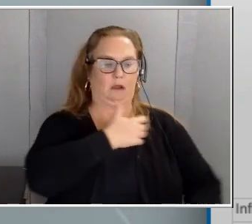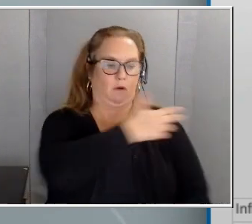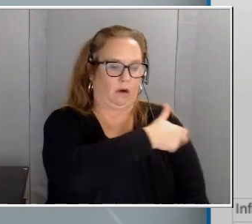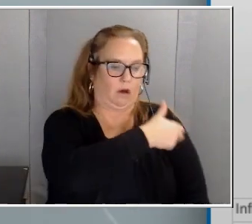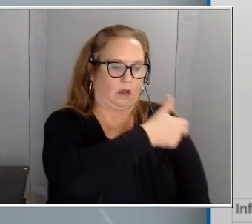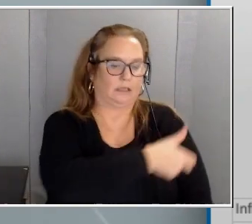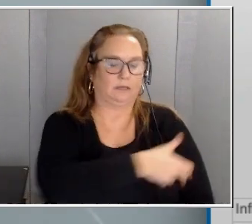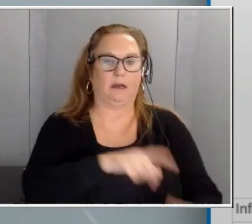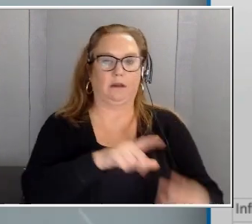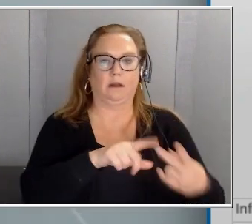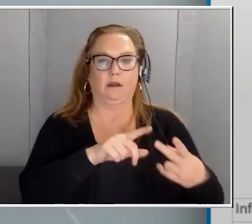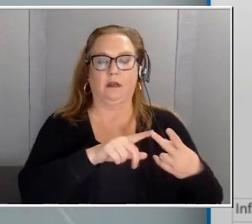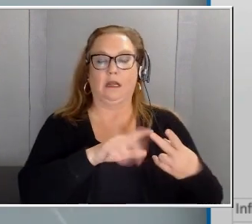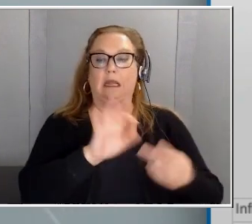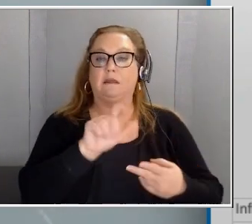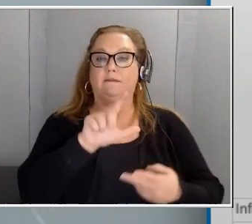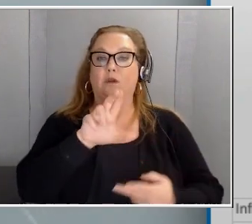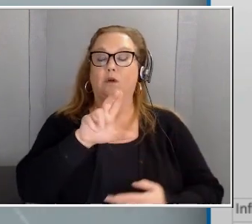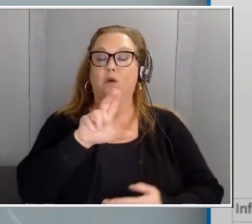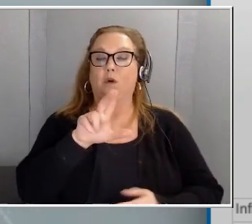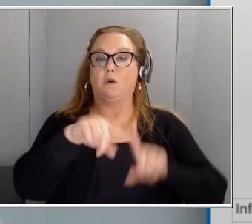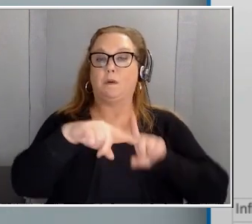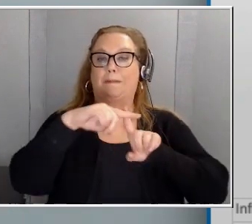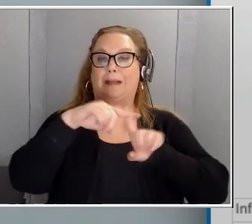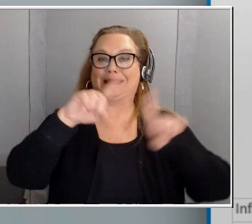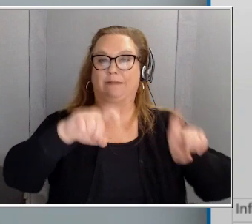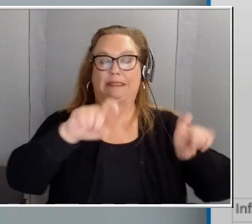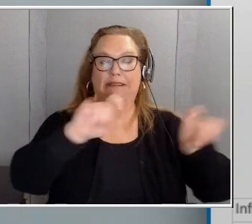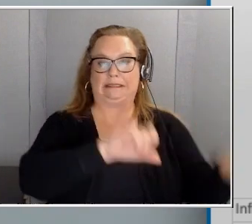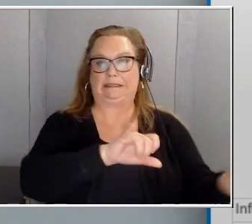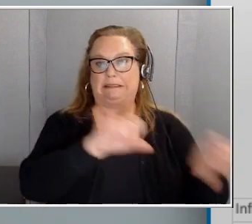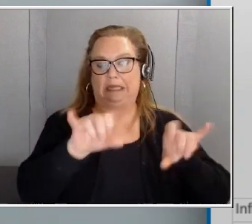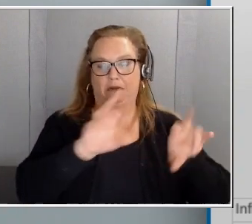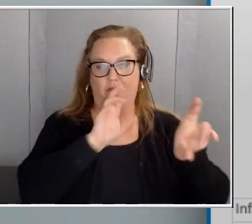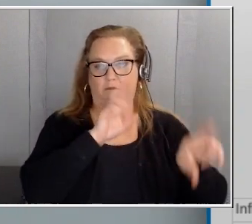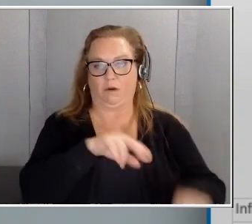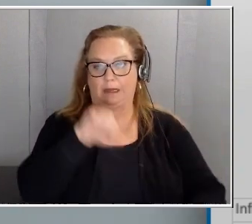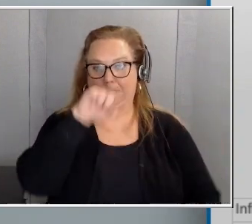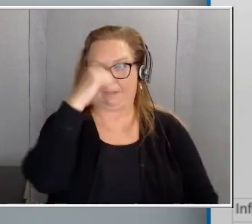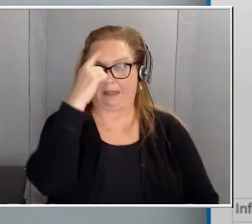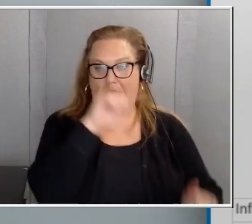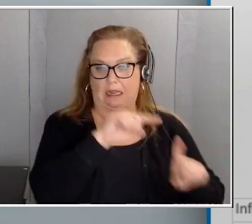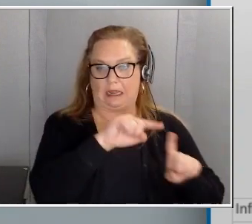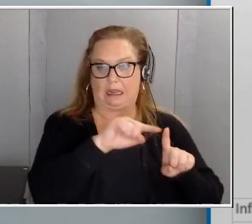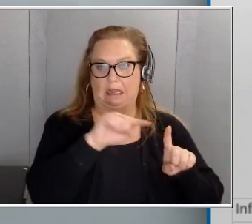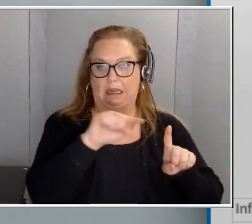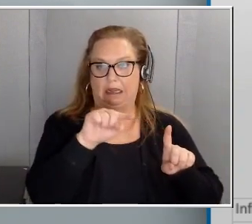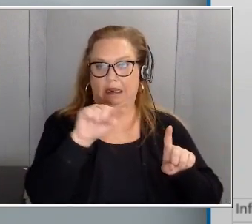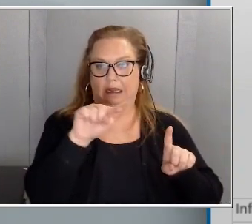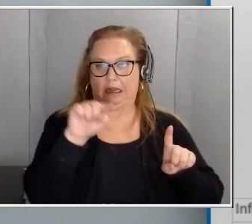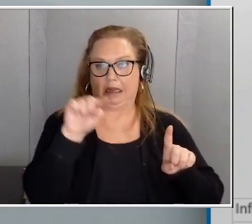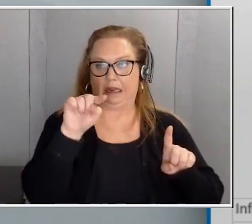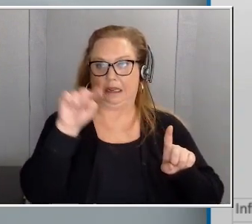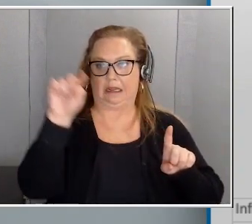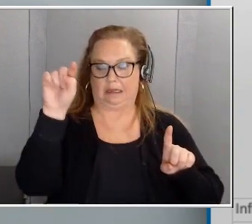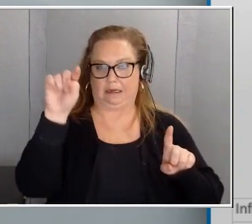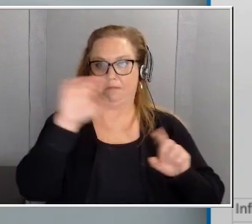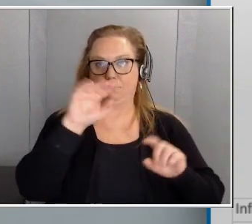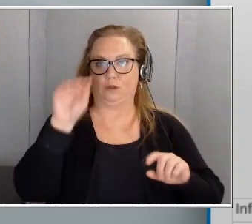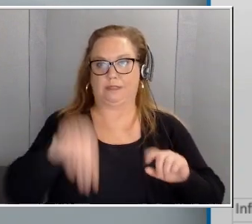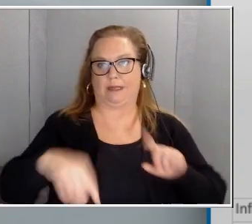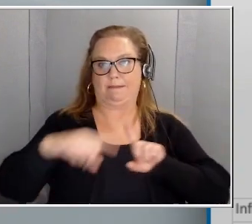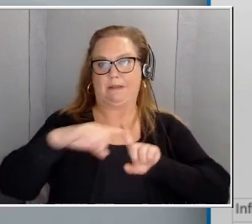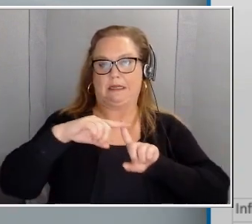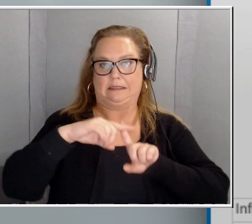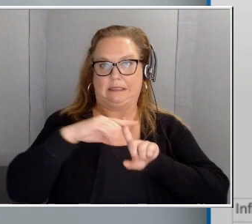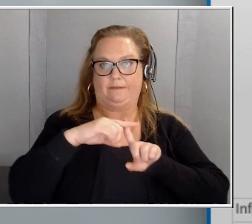influenza positive tests as well. Really the same thing to report. The black line that you can see kind of with that steep curve is going to be the percent positive.